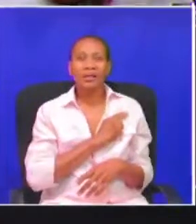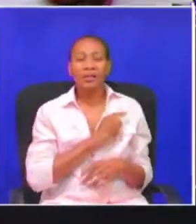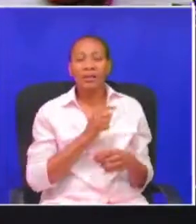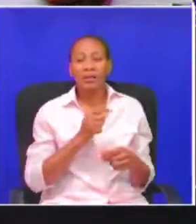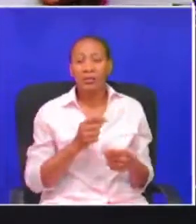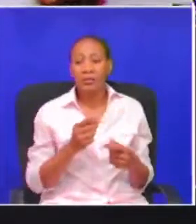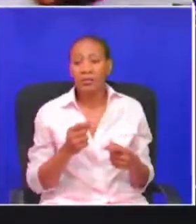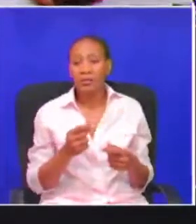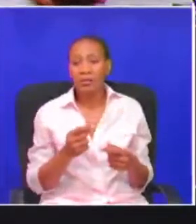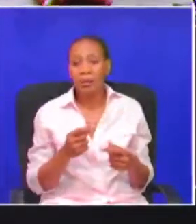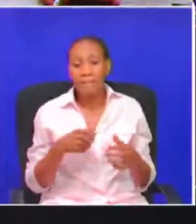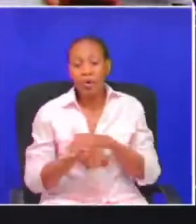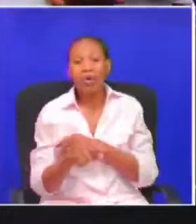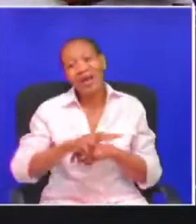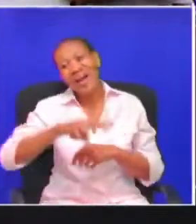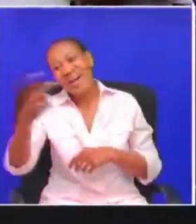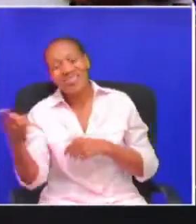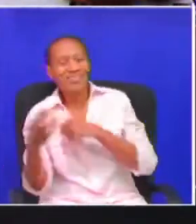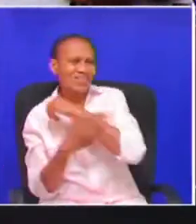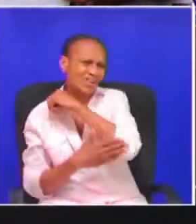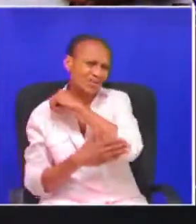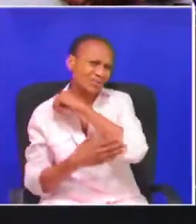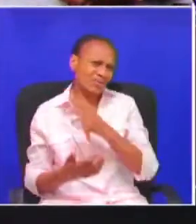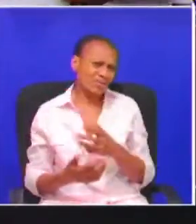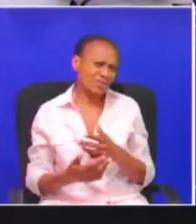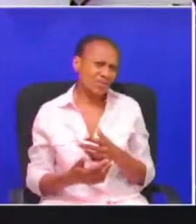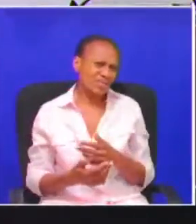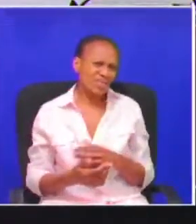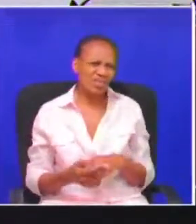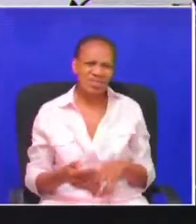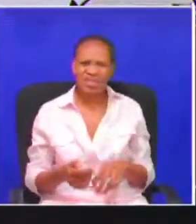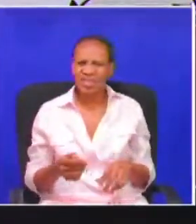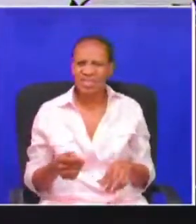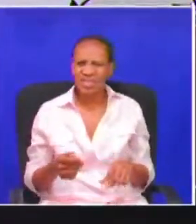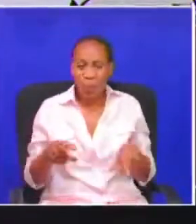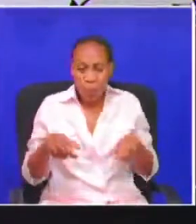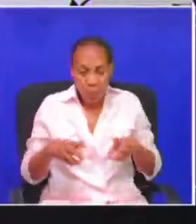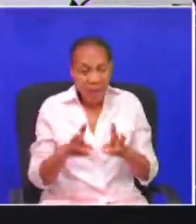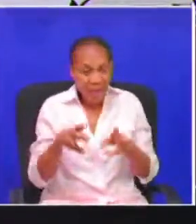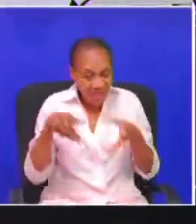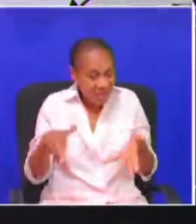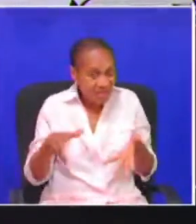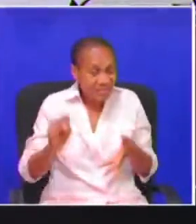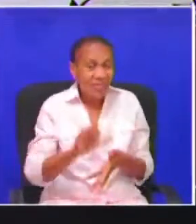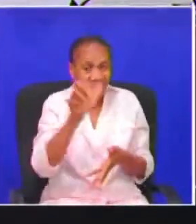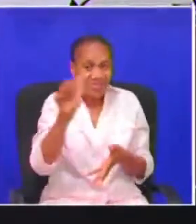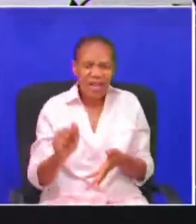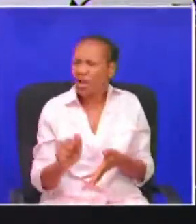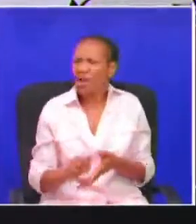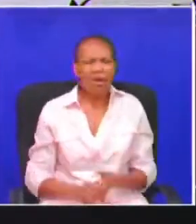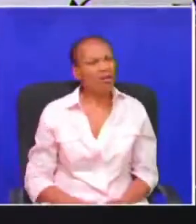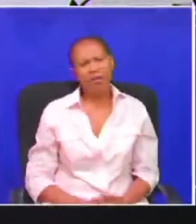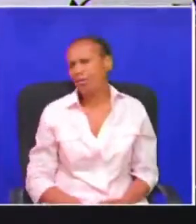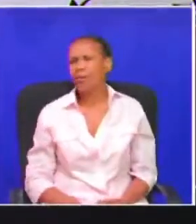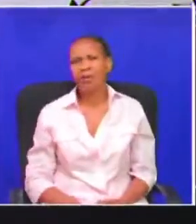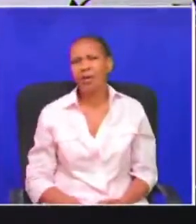countries. This is not us. This is un-South African. This is not Ubuntu.